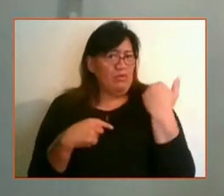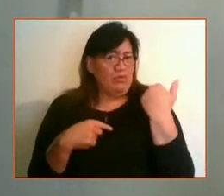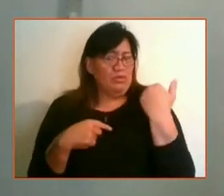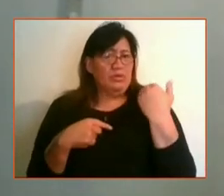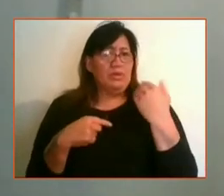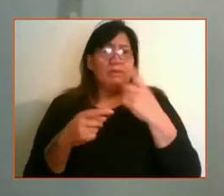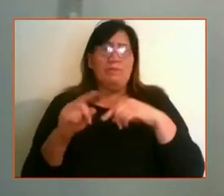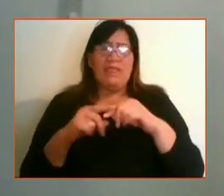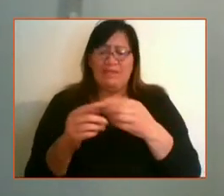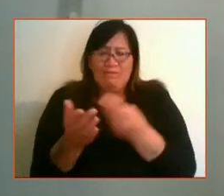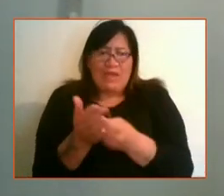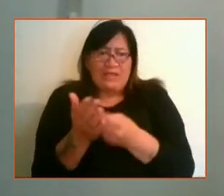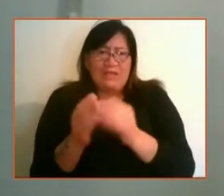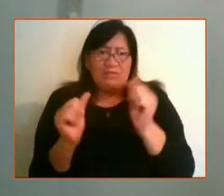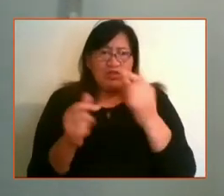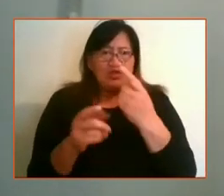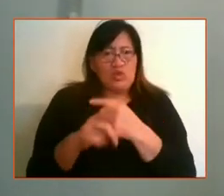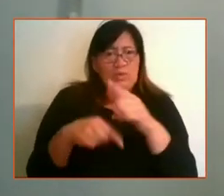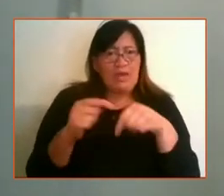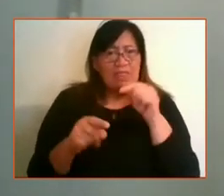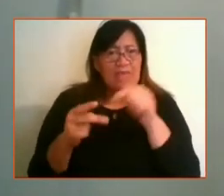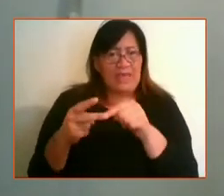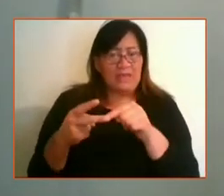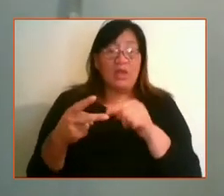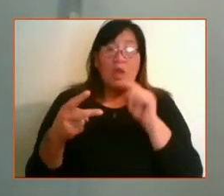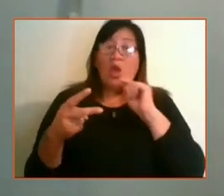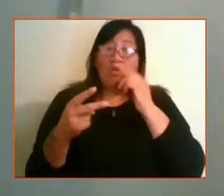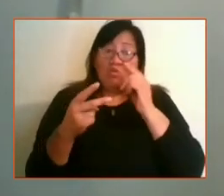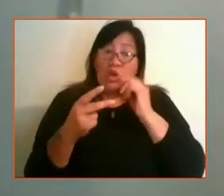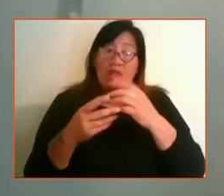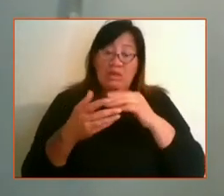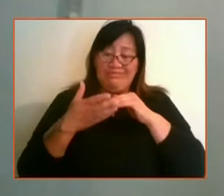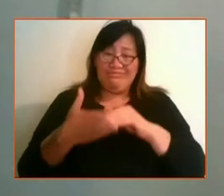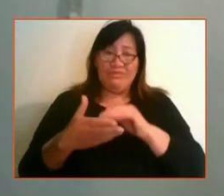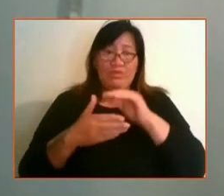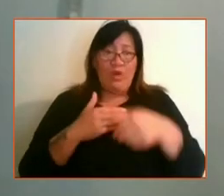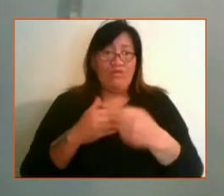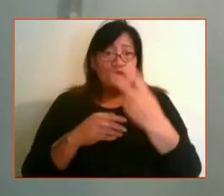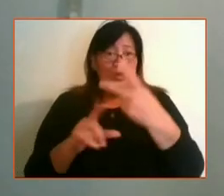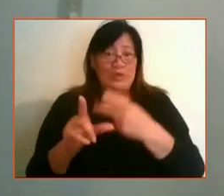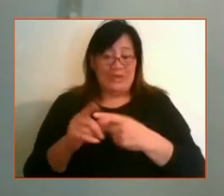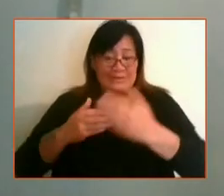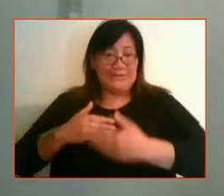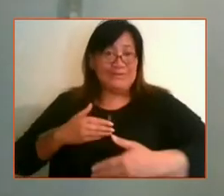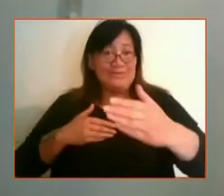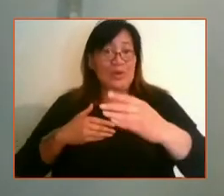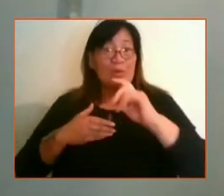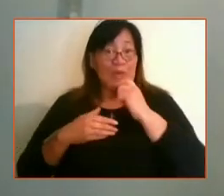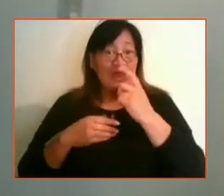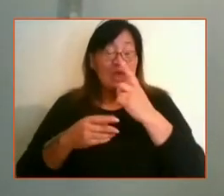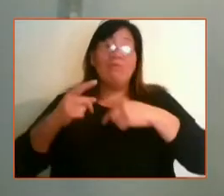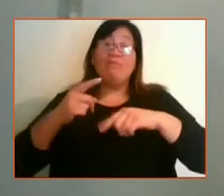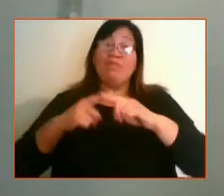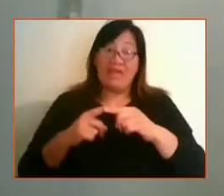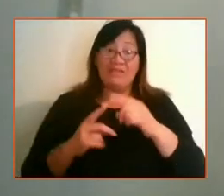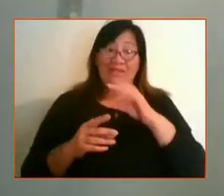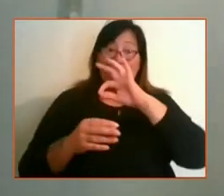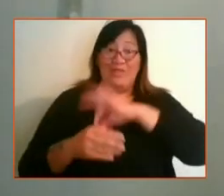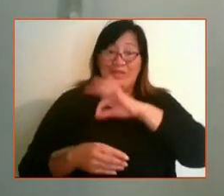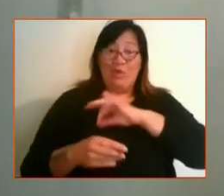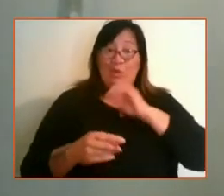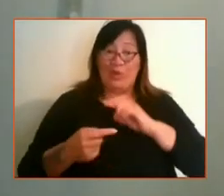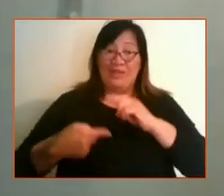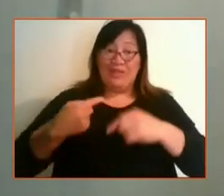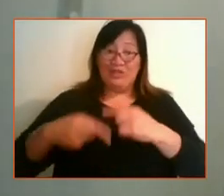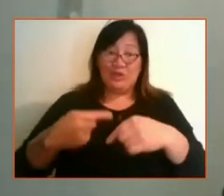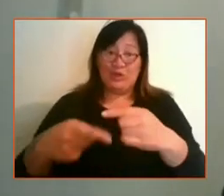that I referred to will carry us through for the next 2 years at least, and then continue that investment. And so